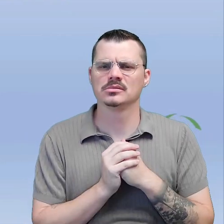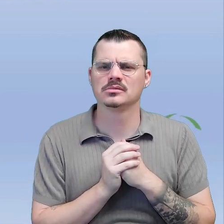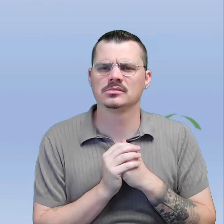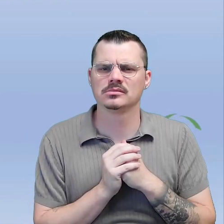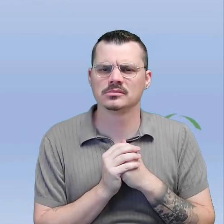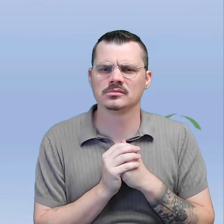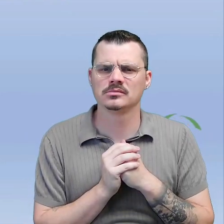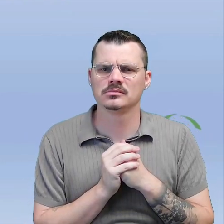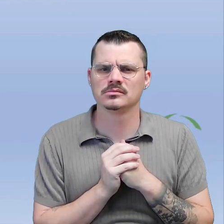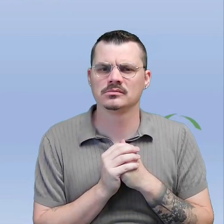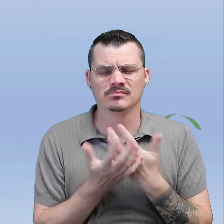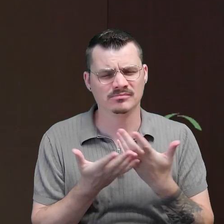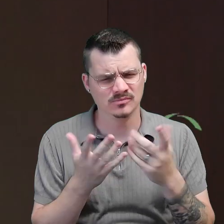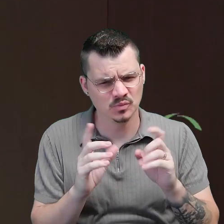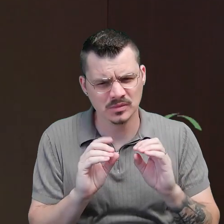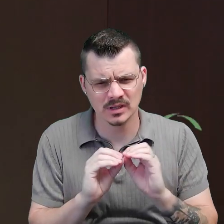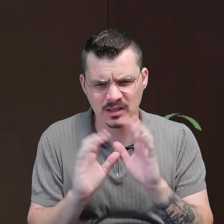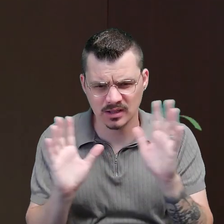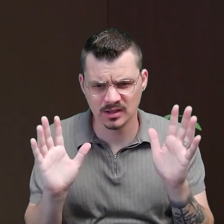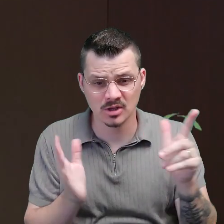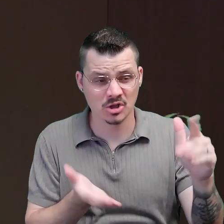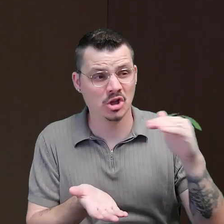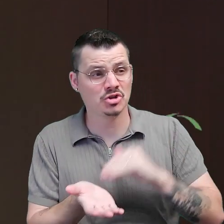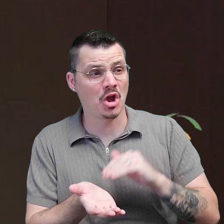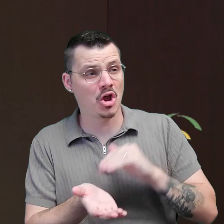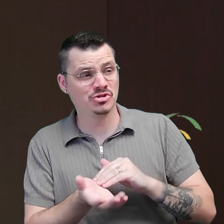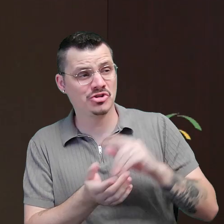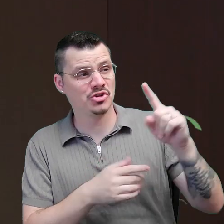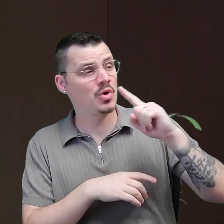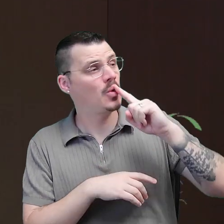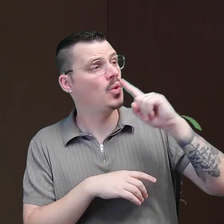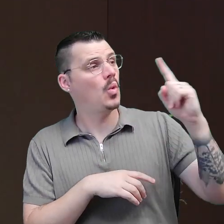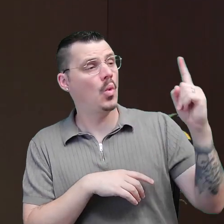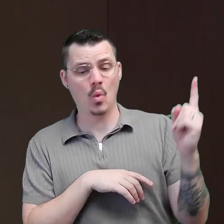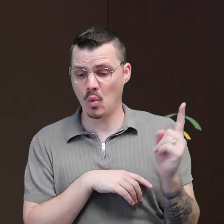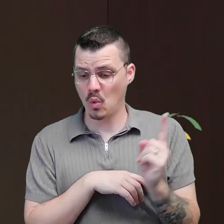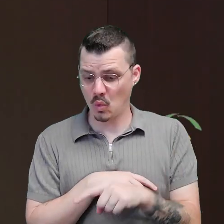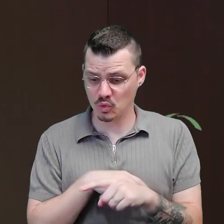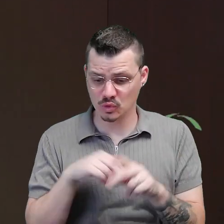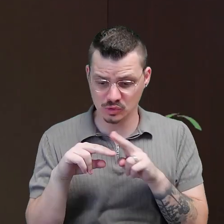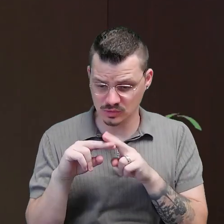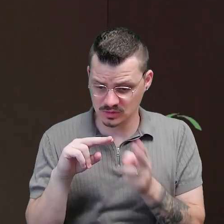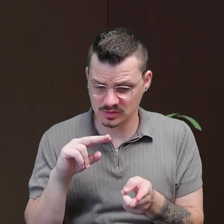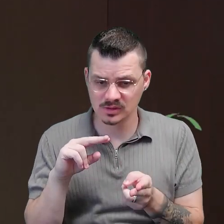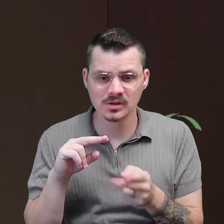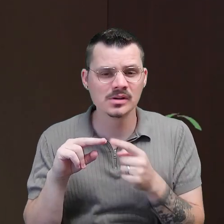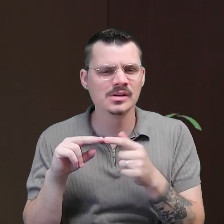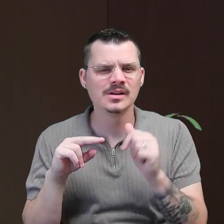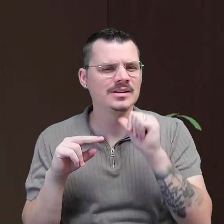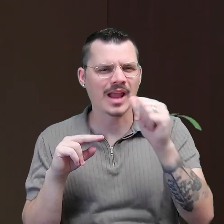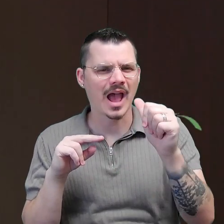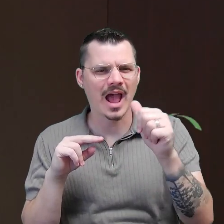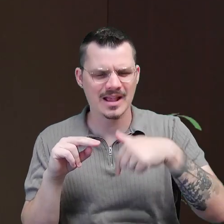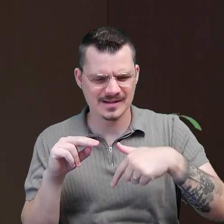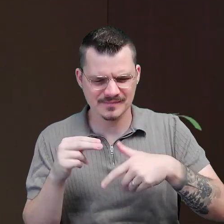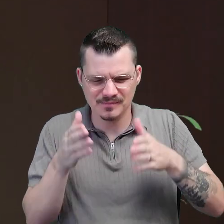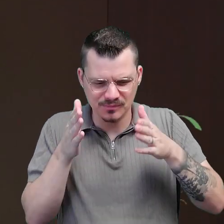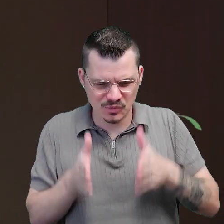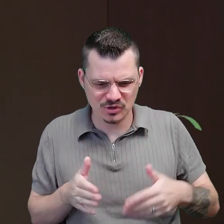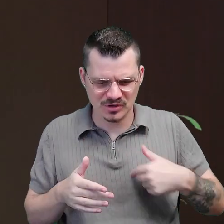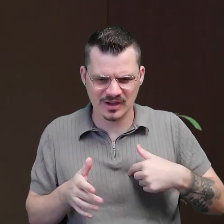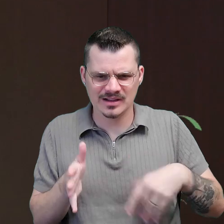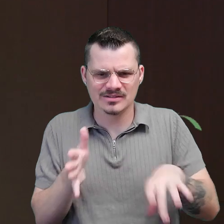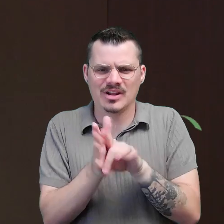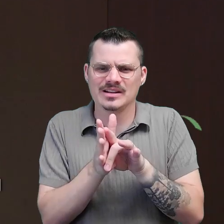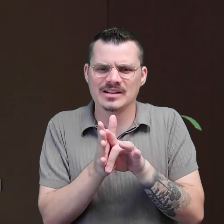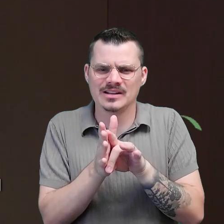Well, it's pretty clear, isn't it? A doctor ordering somebody to do something is not a person-directed